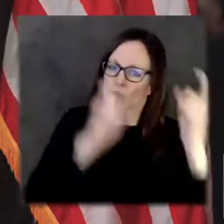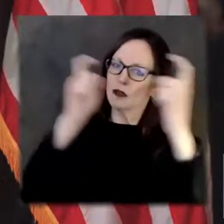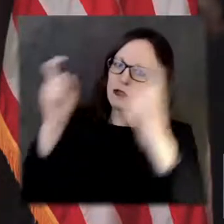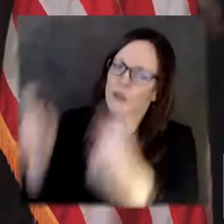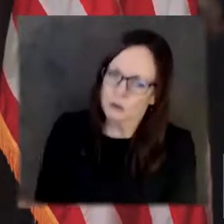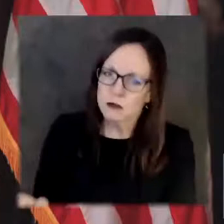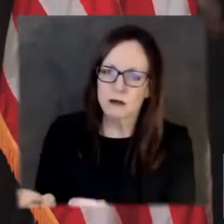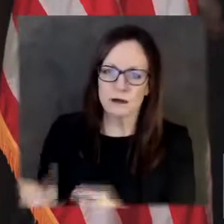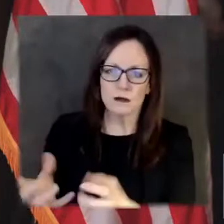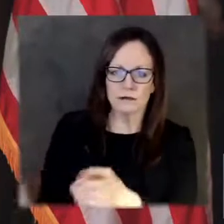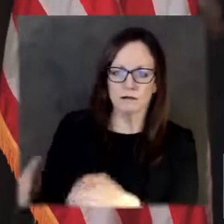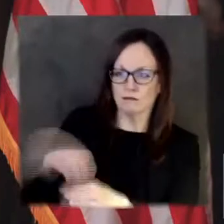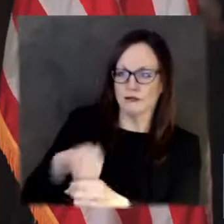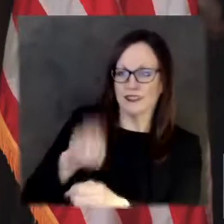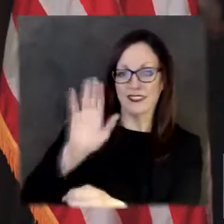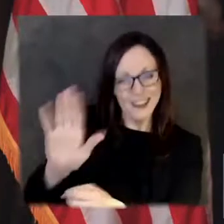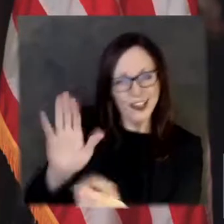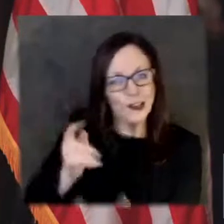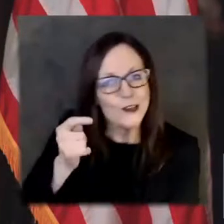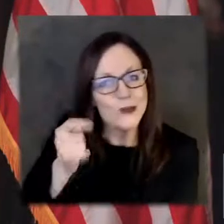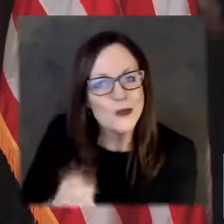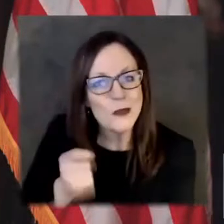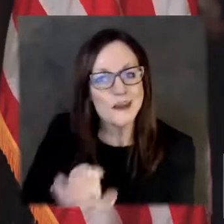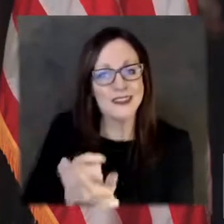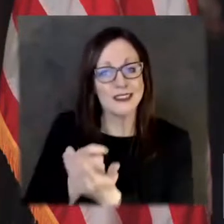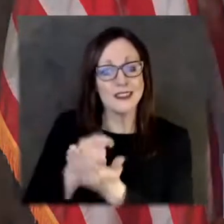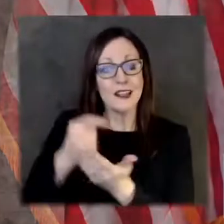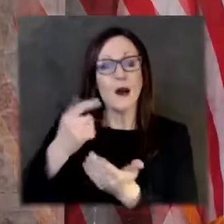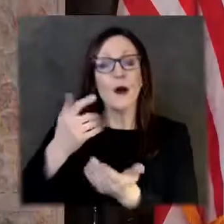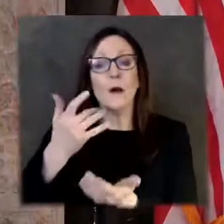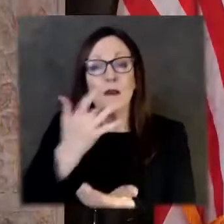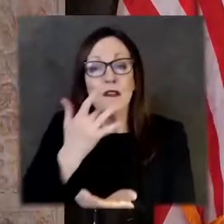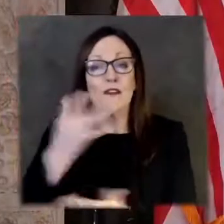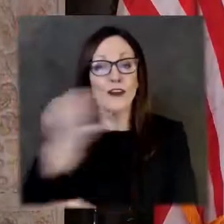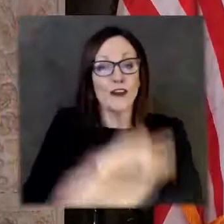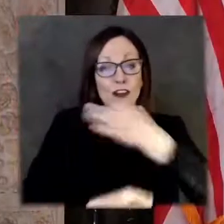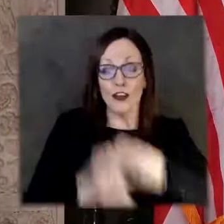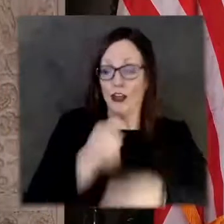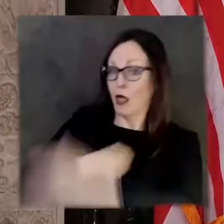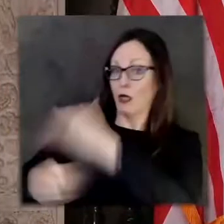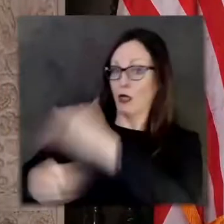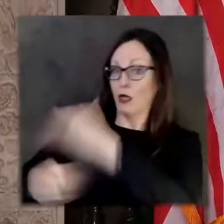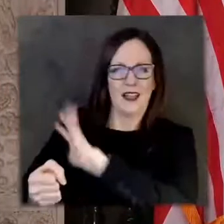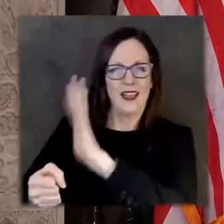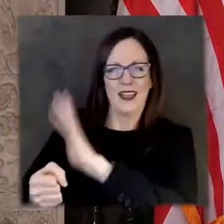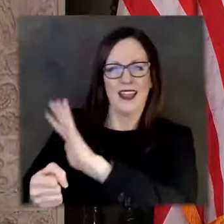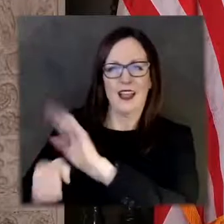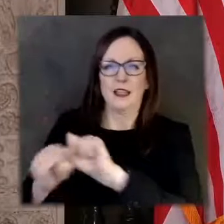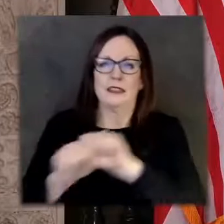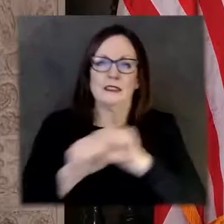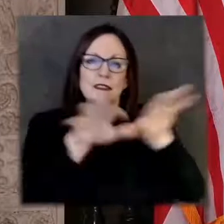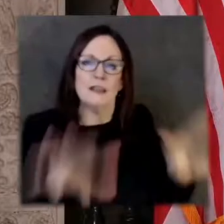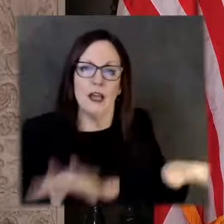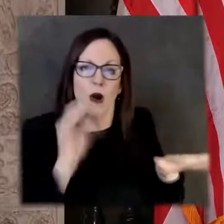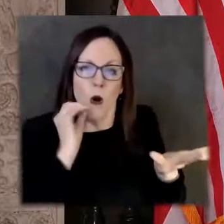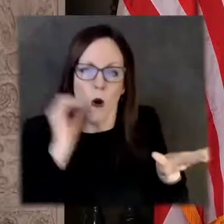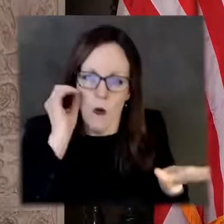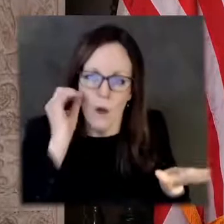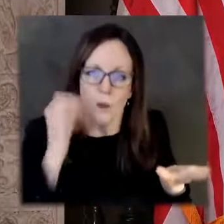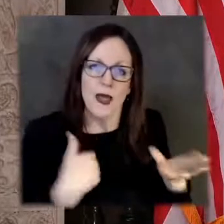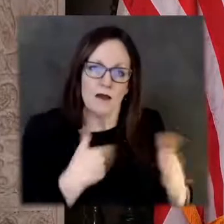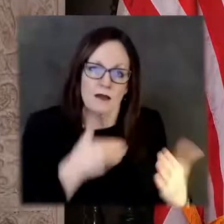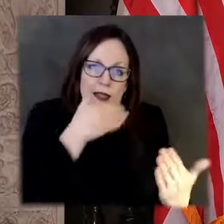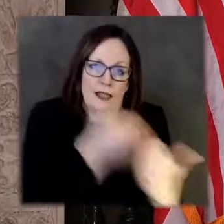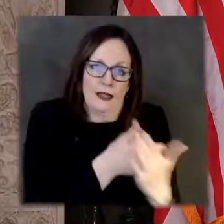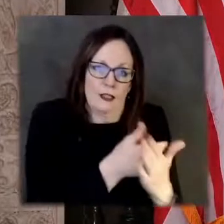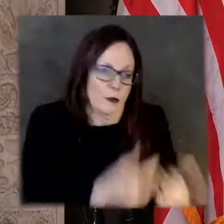intensive evidence-based treatment closer to home. Because we know that we should be providing kids and